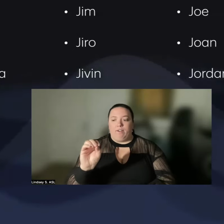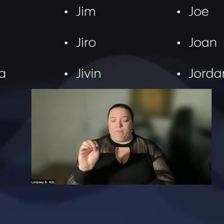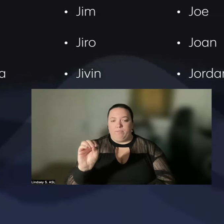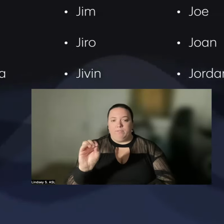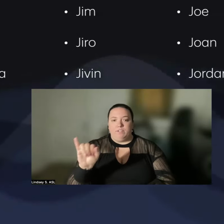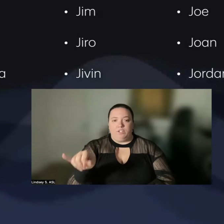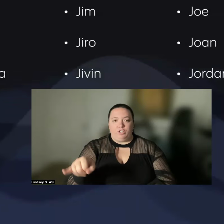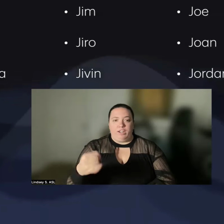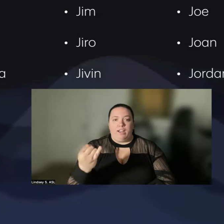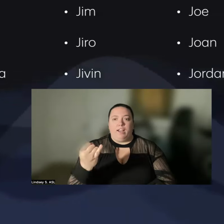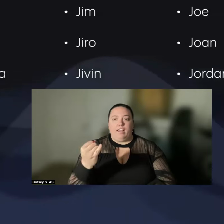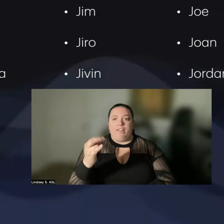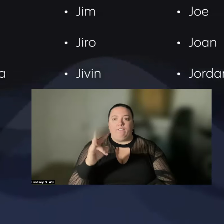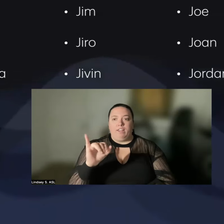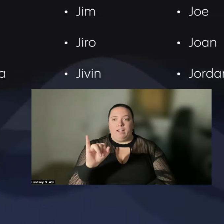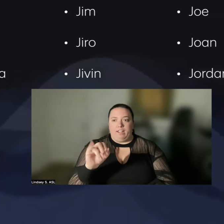JIRO,